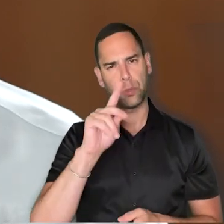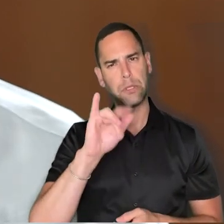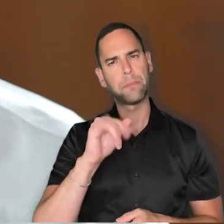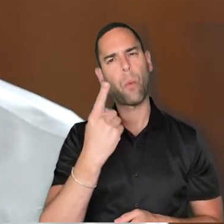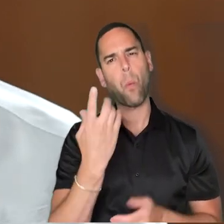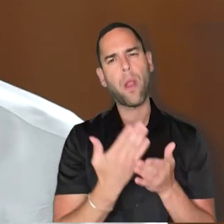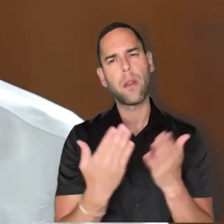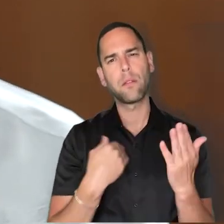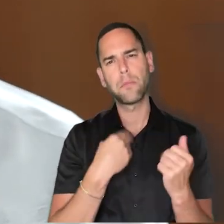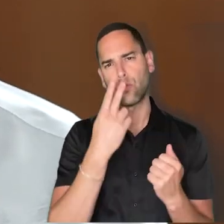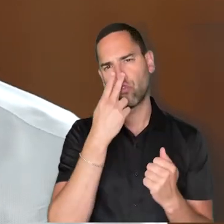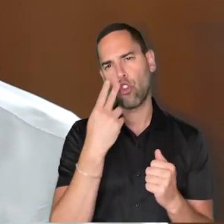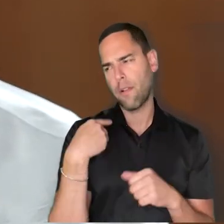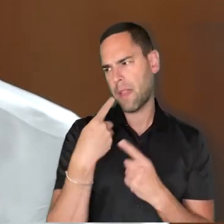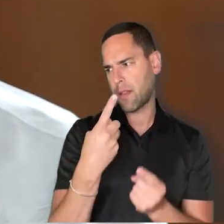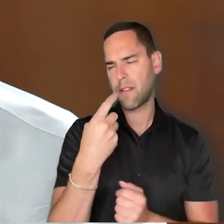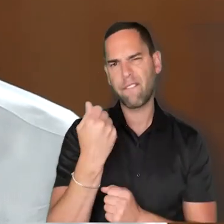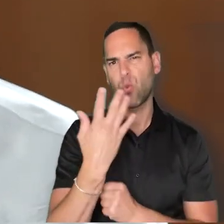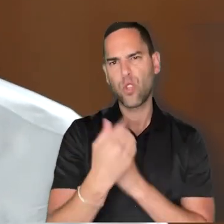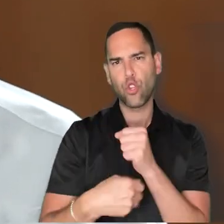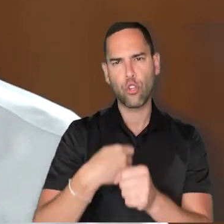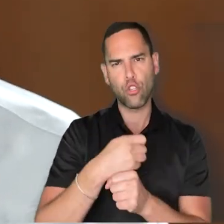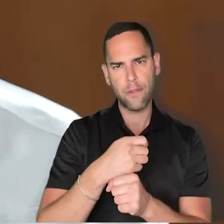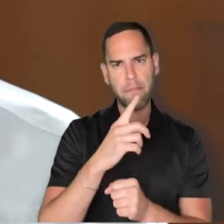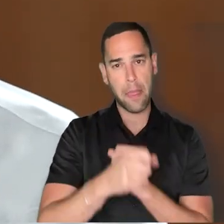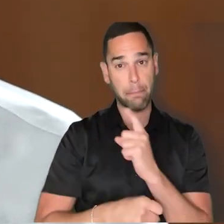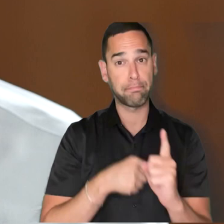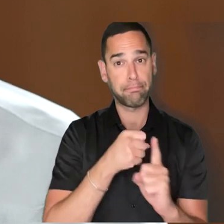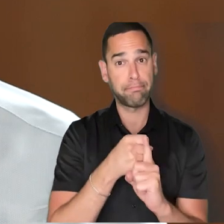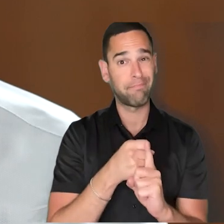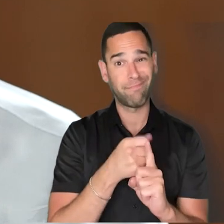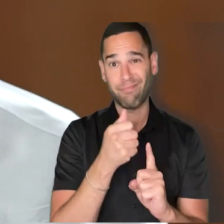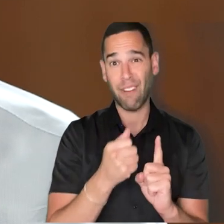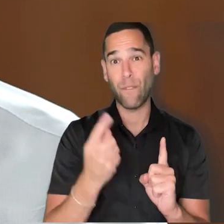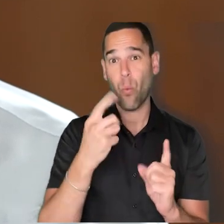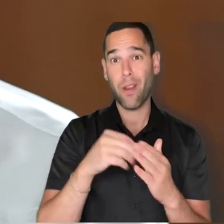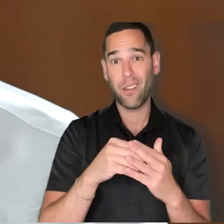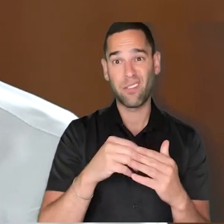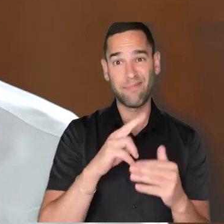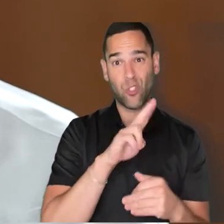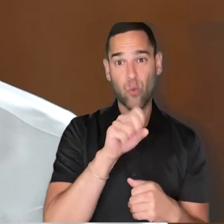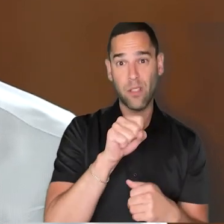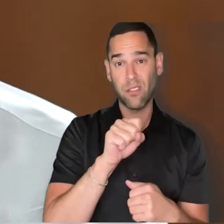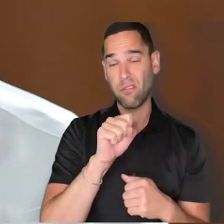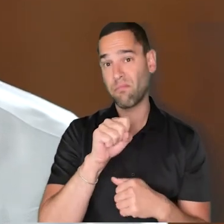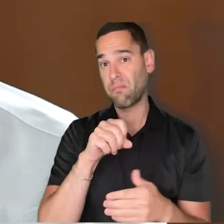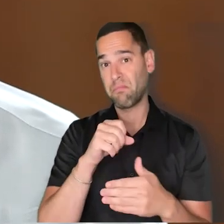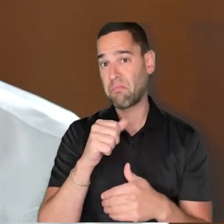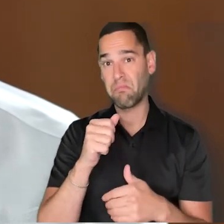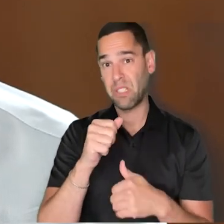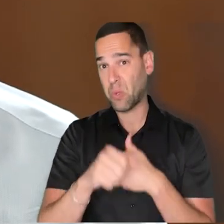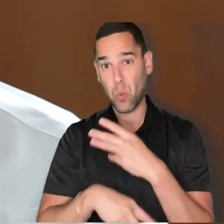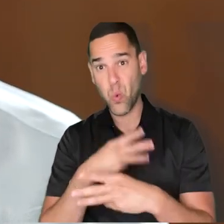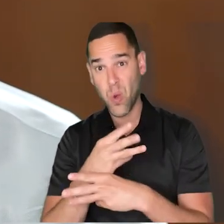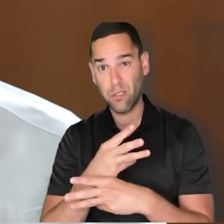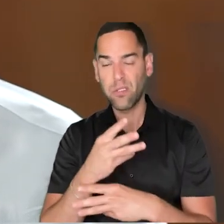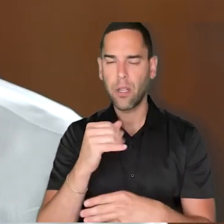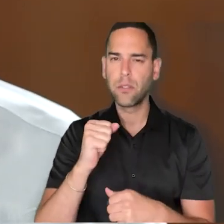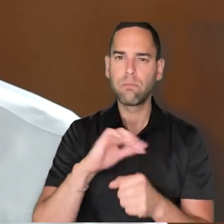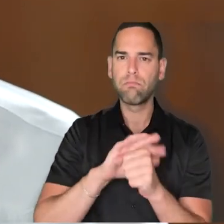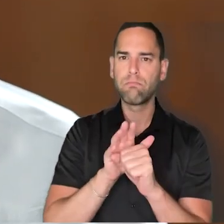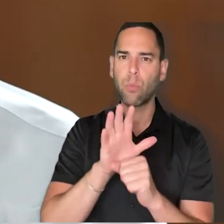the last few years, of course, which has affected pretty much every person in the U.S. and in the world, is the COVID-19